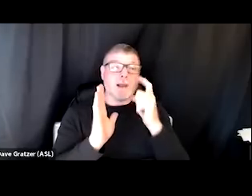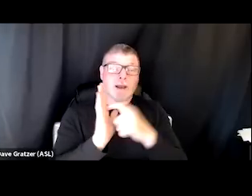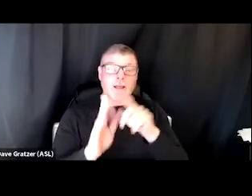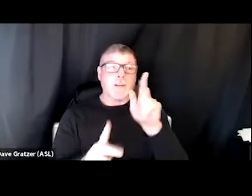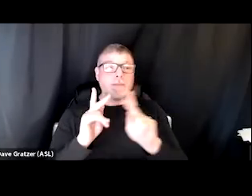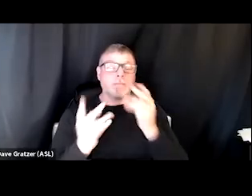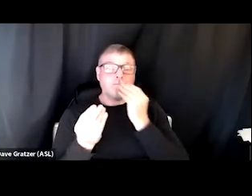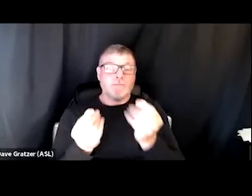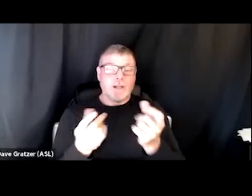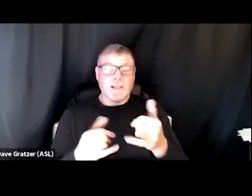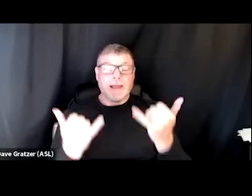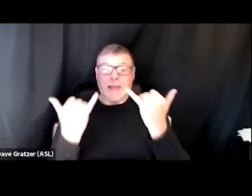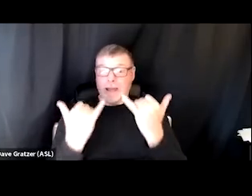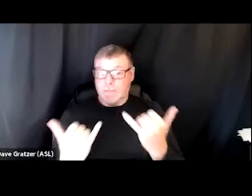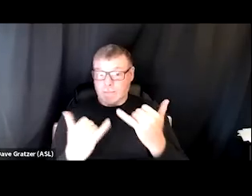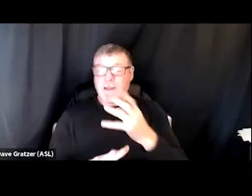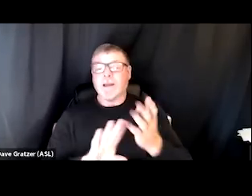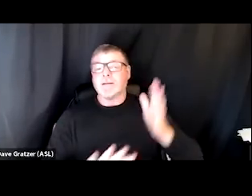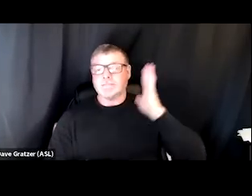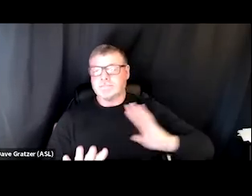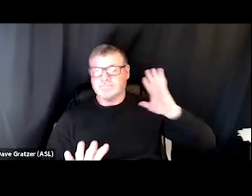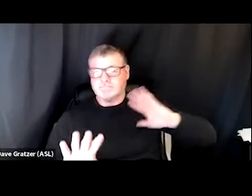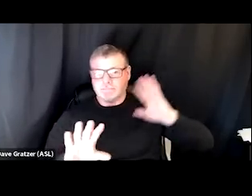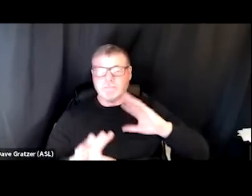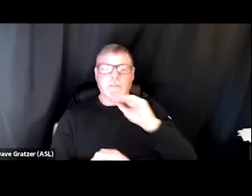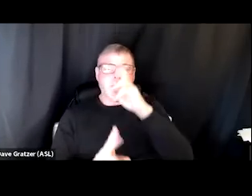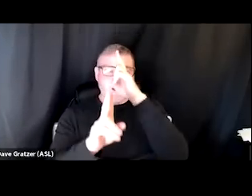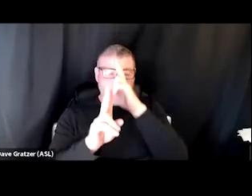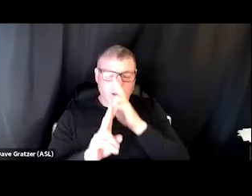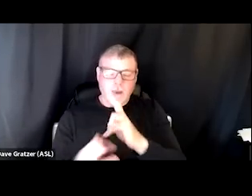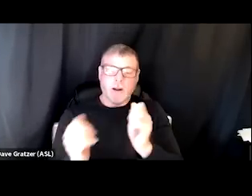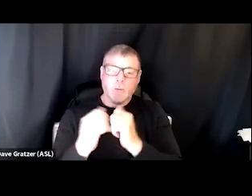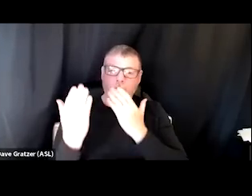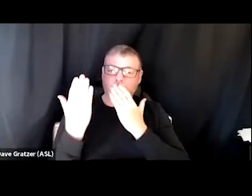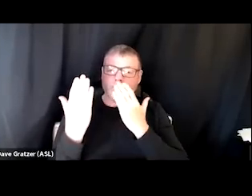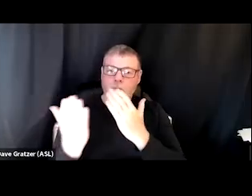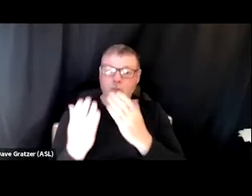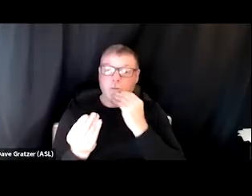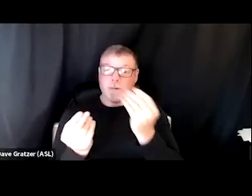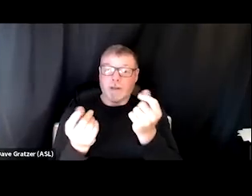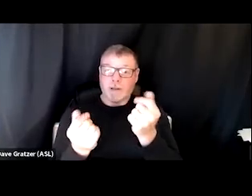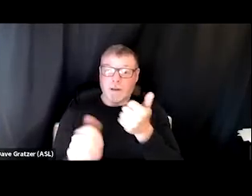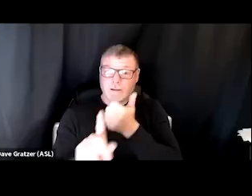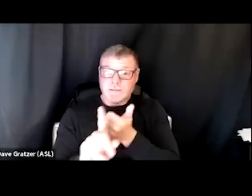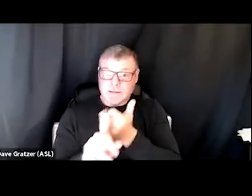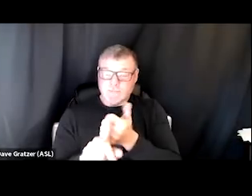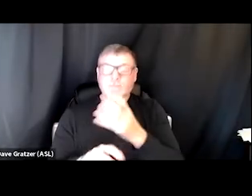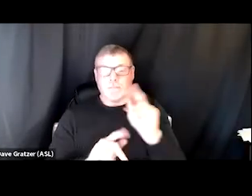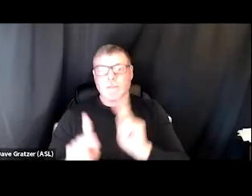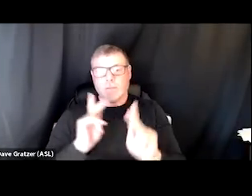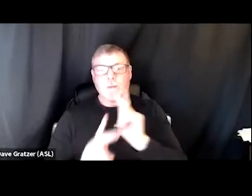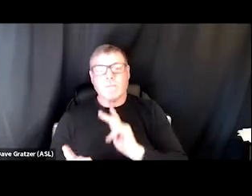these lands, past and present, and honor with gratitude the land itself and its